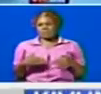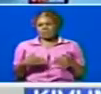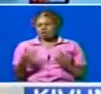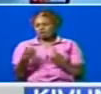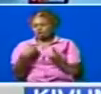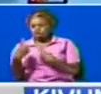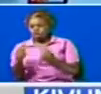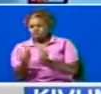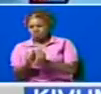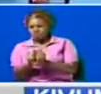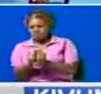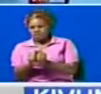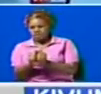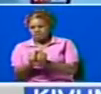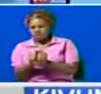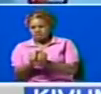to the